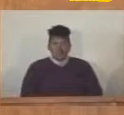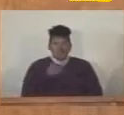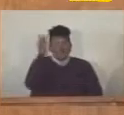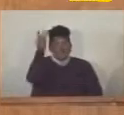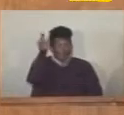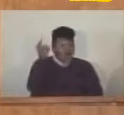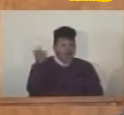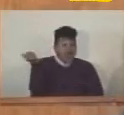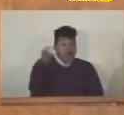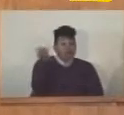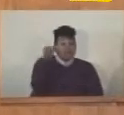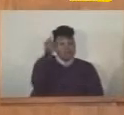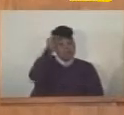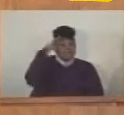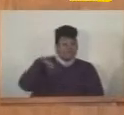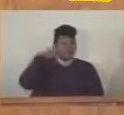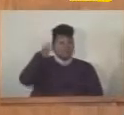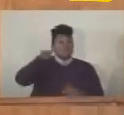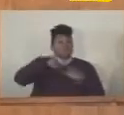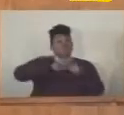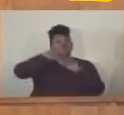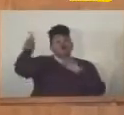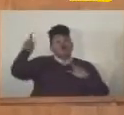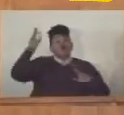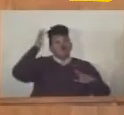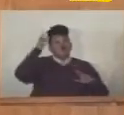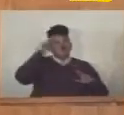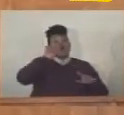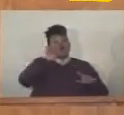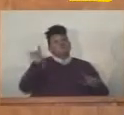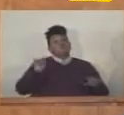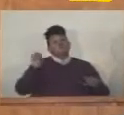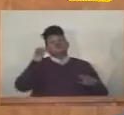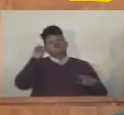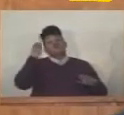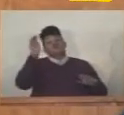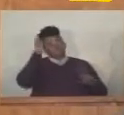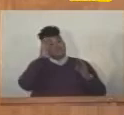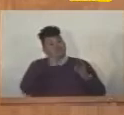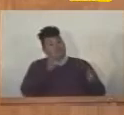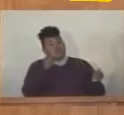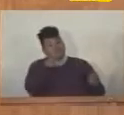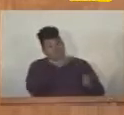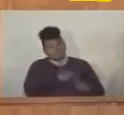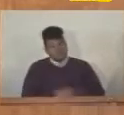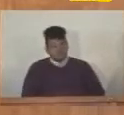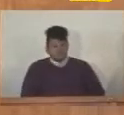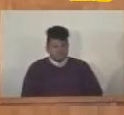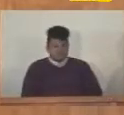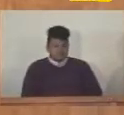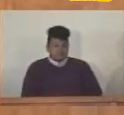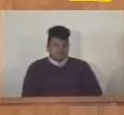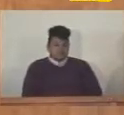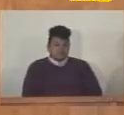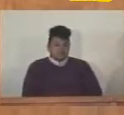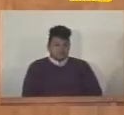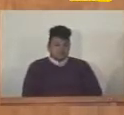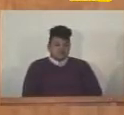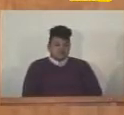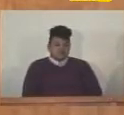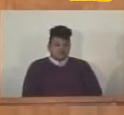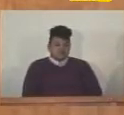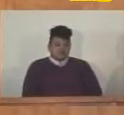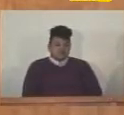because all bad men must run away, because those are going to take care of them. And as if the criminals were